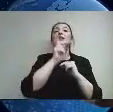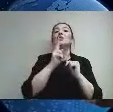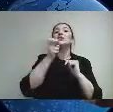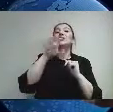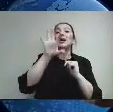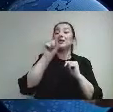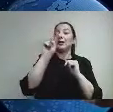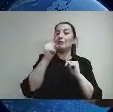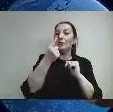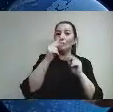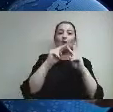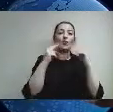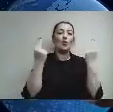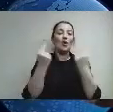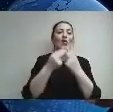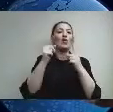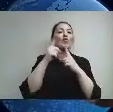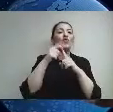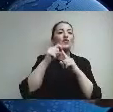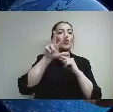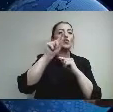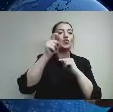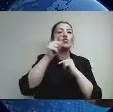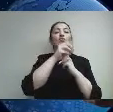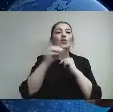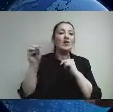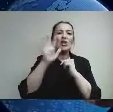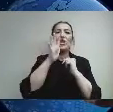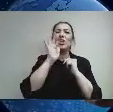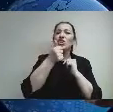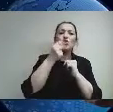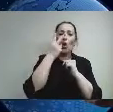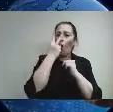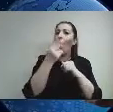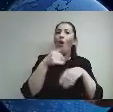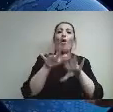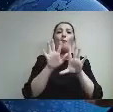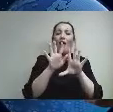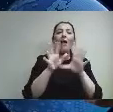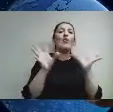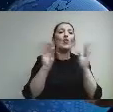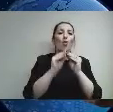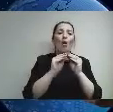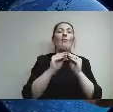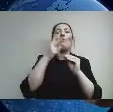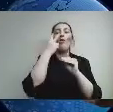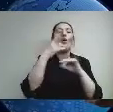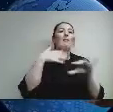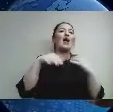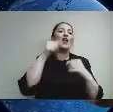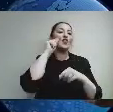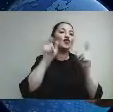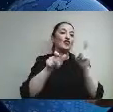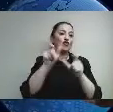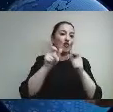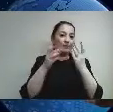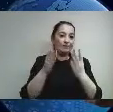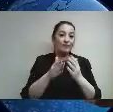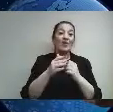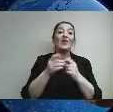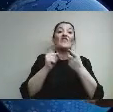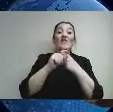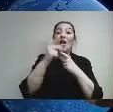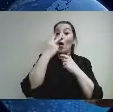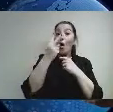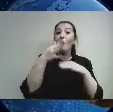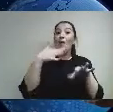totally impaired. So the visually impaired, regardless of the location,